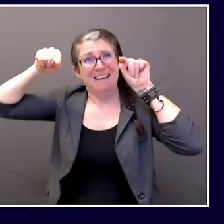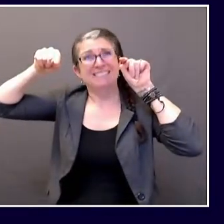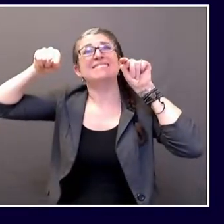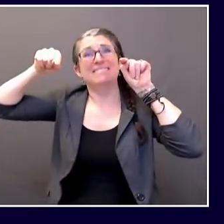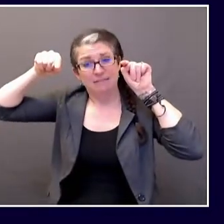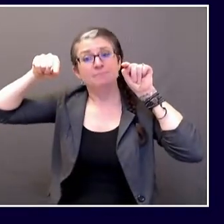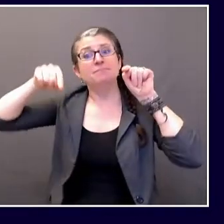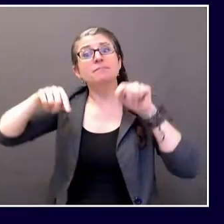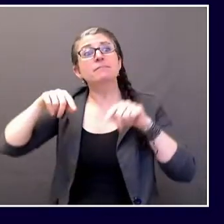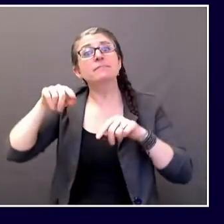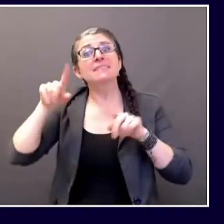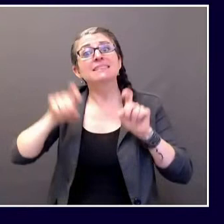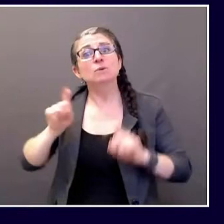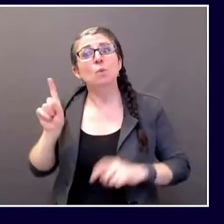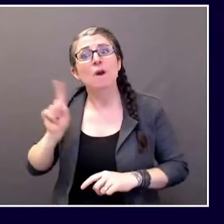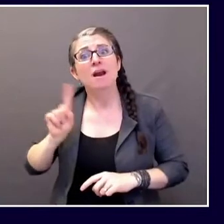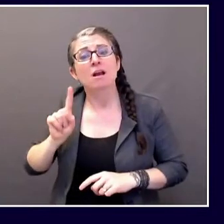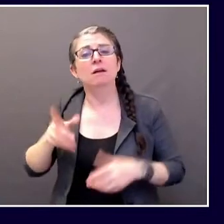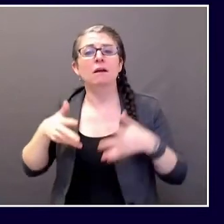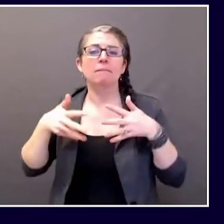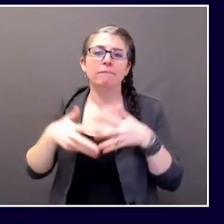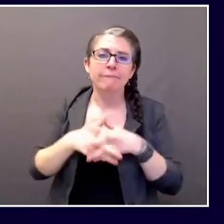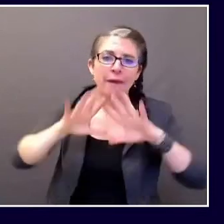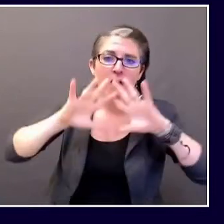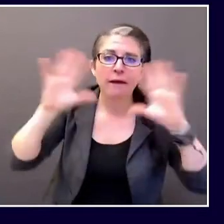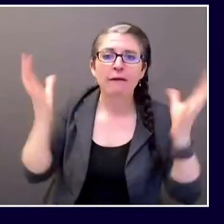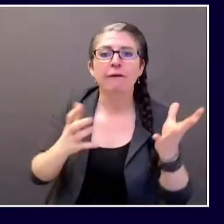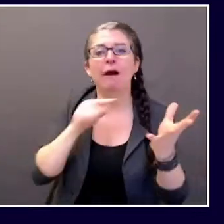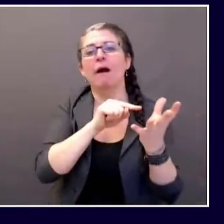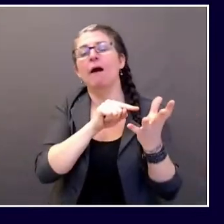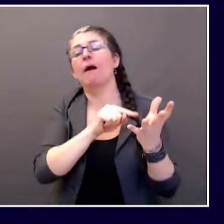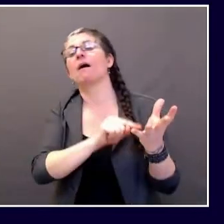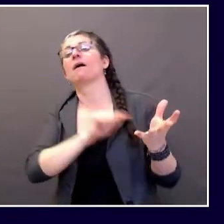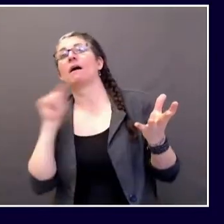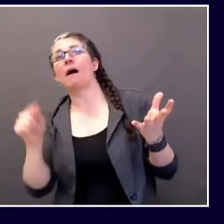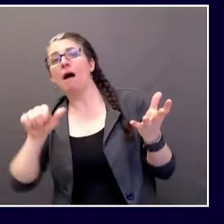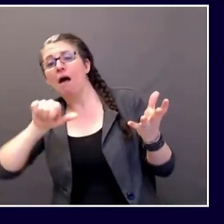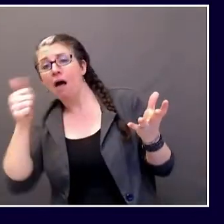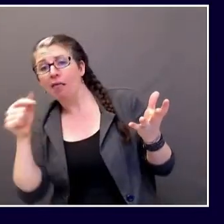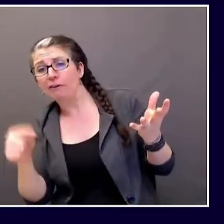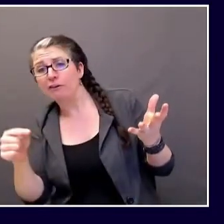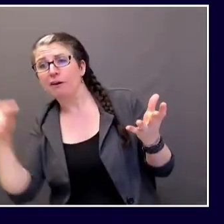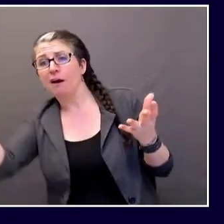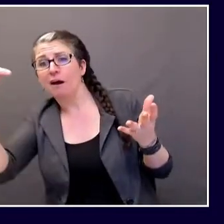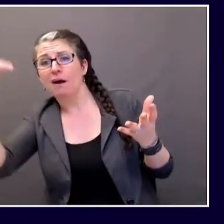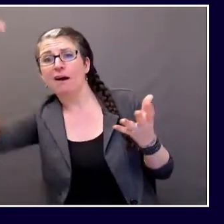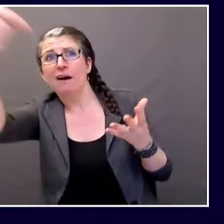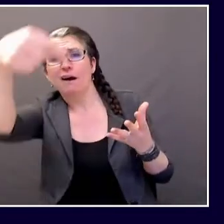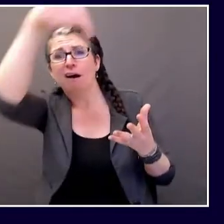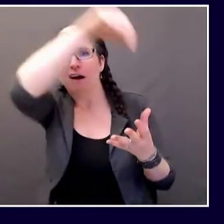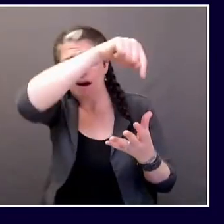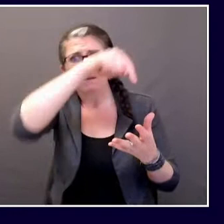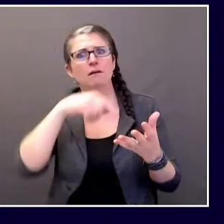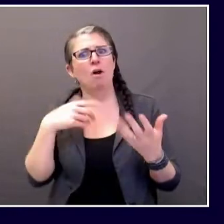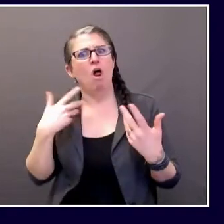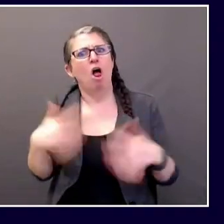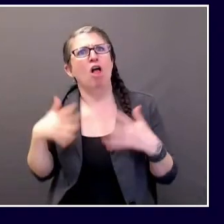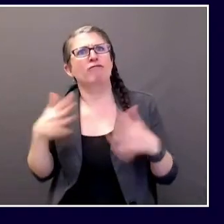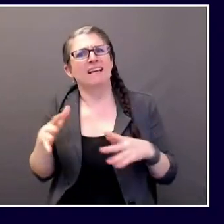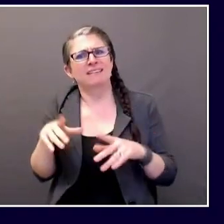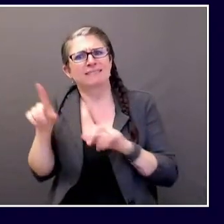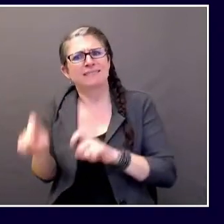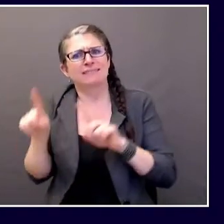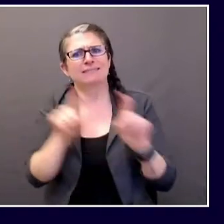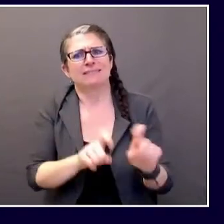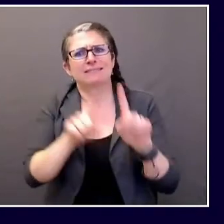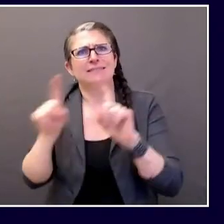efforts across the state of Maine. It's the type of vaccine that, because it does not require that ultra cold freezer, and